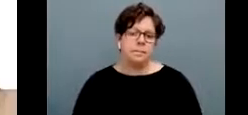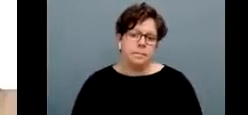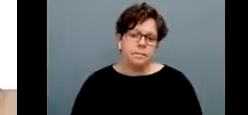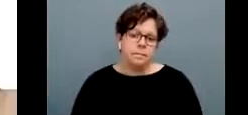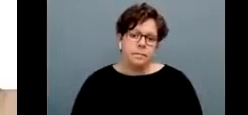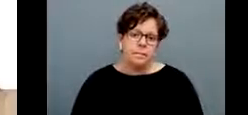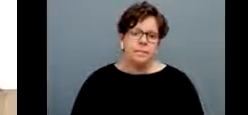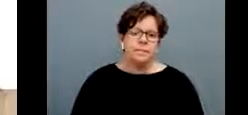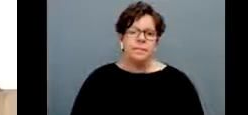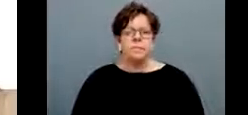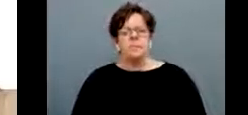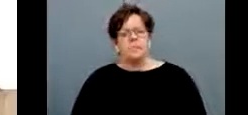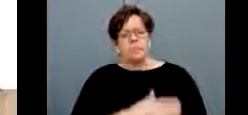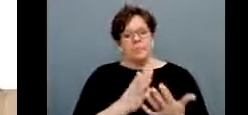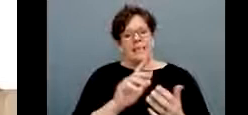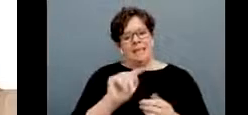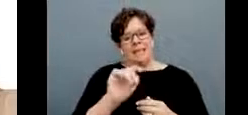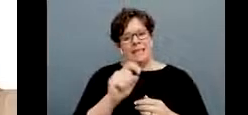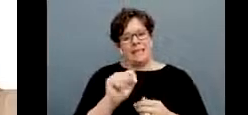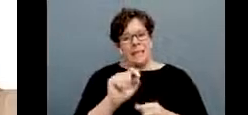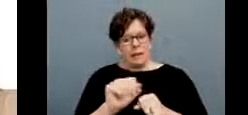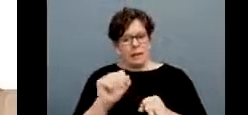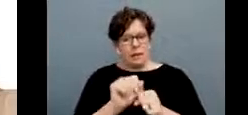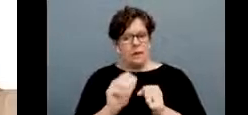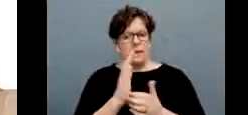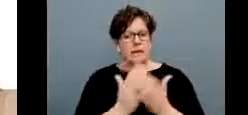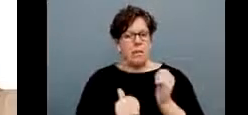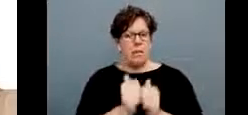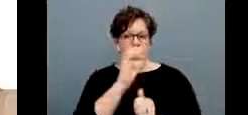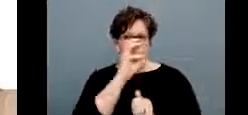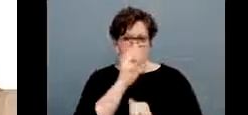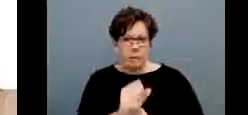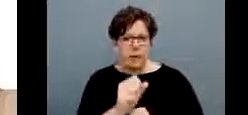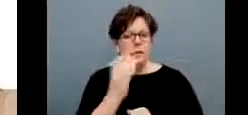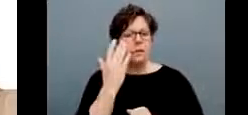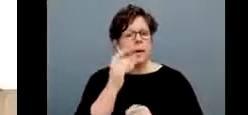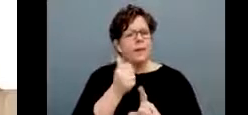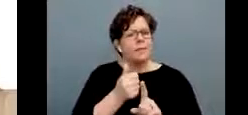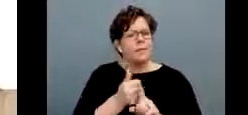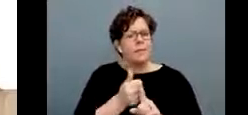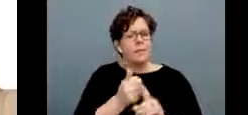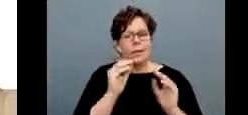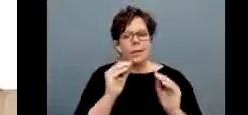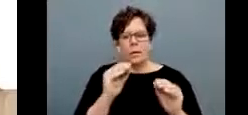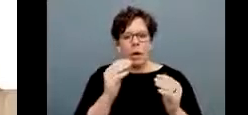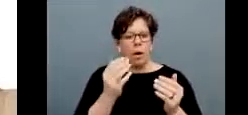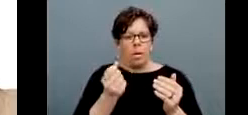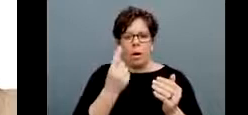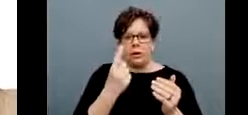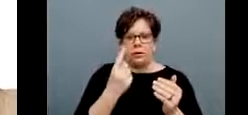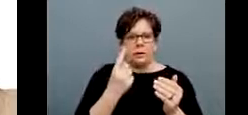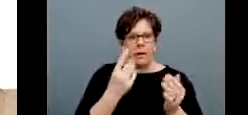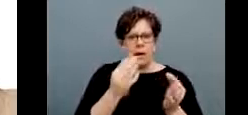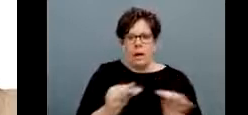So Castle's text works are some of the most intriguing of his works due to the fact that he did not have access to any formal